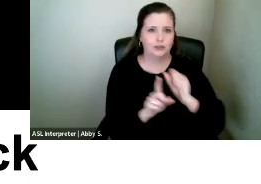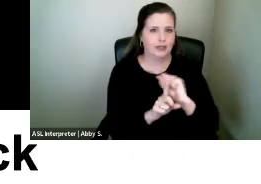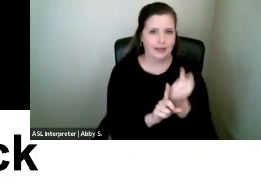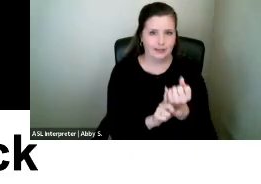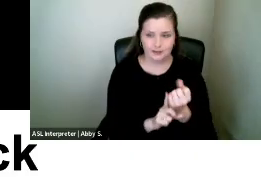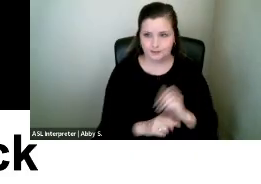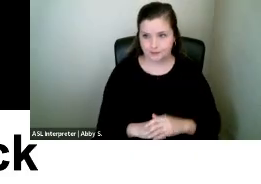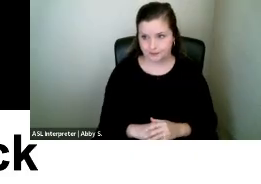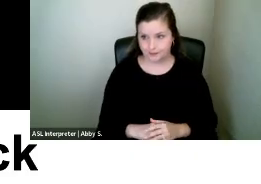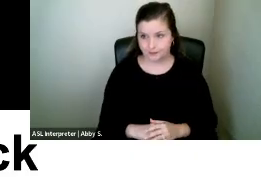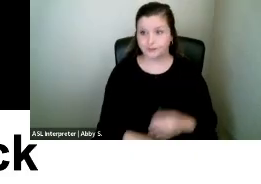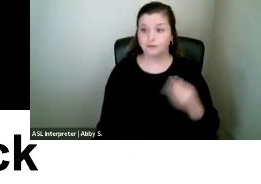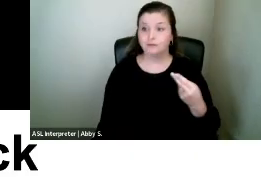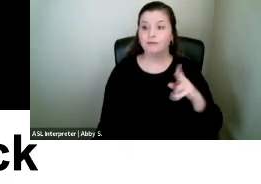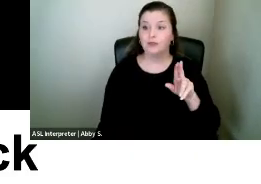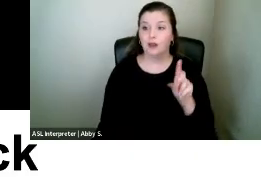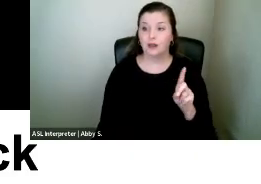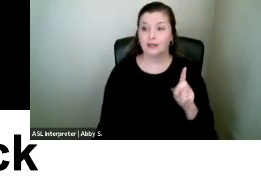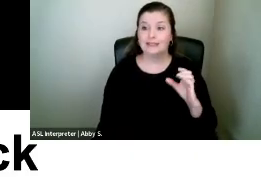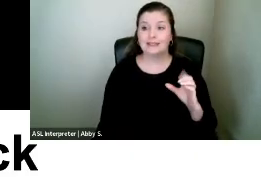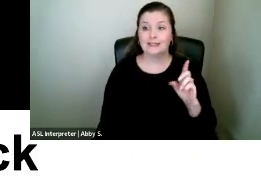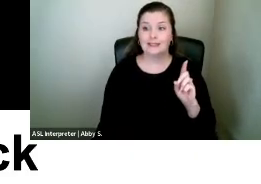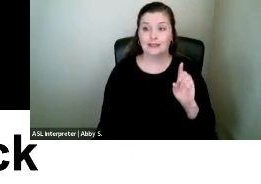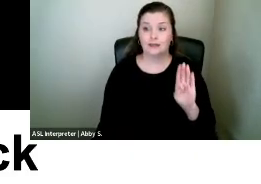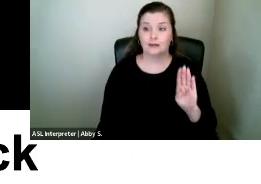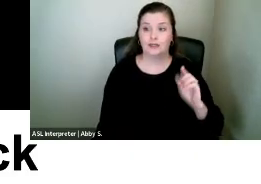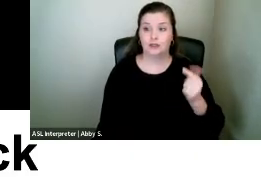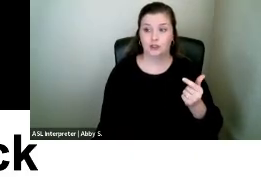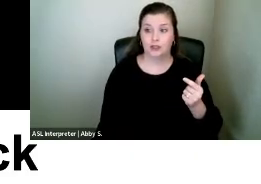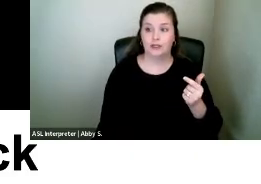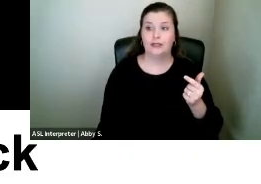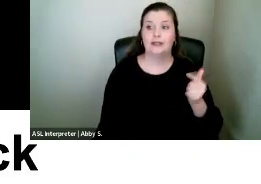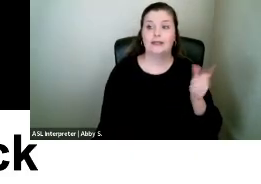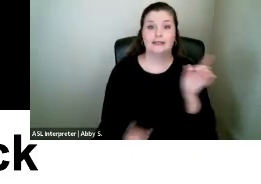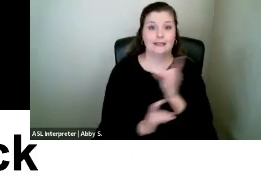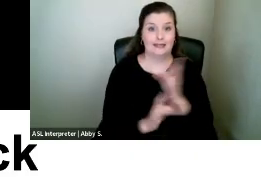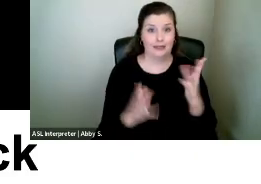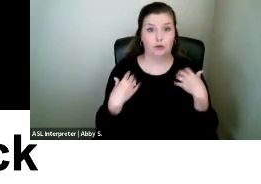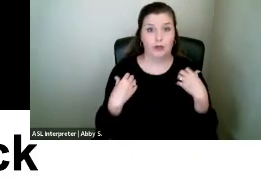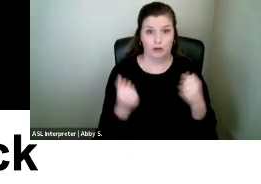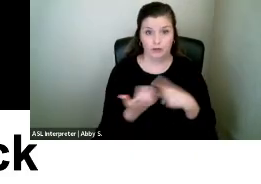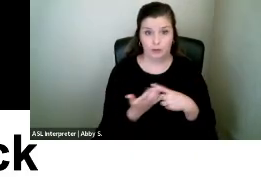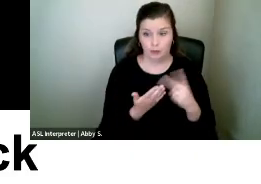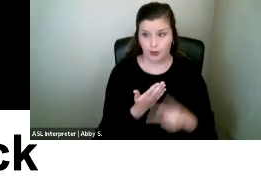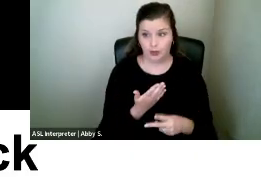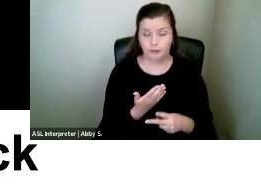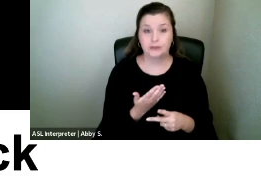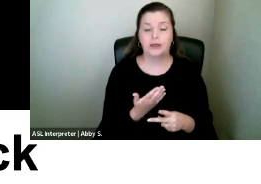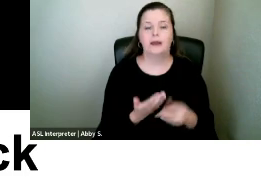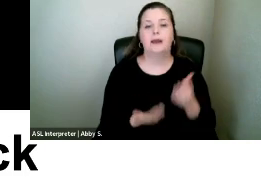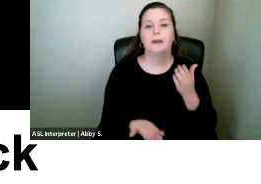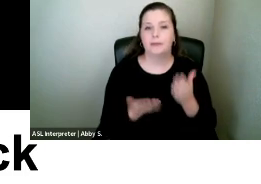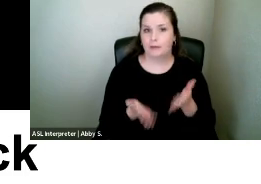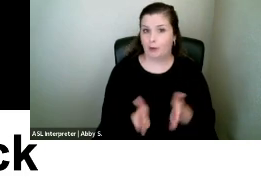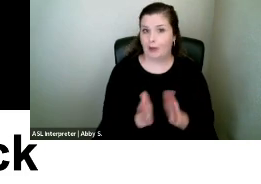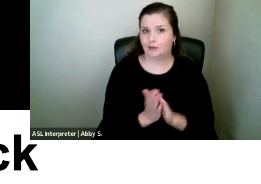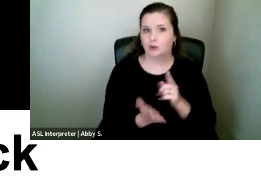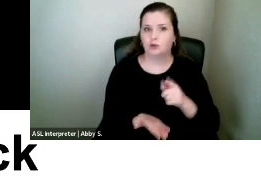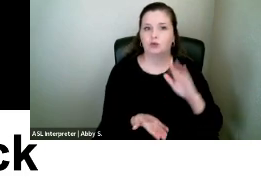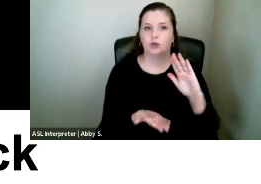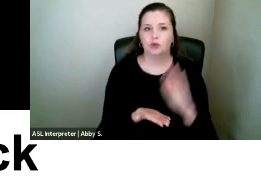HUD's CDBG disaster recovery programs, they may ask you to reduce your total